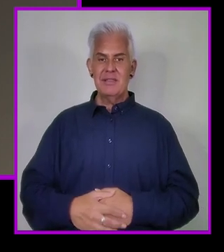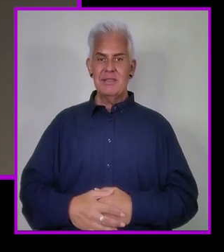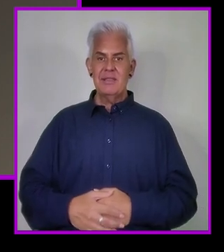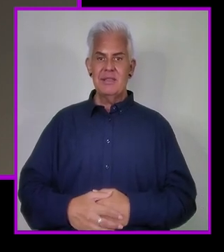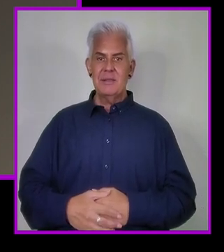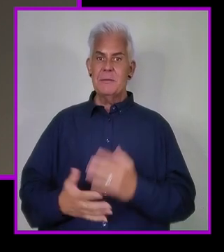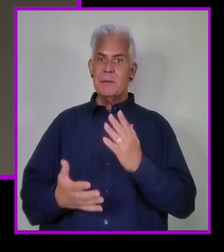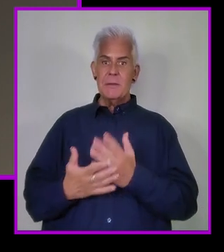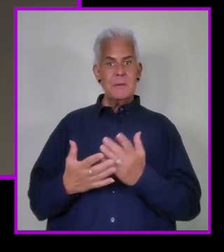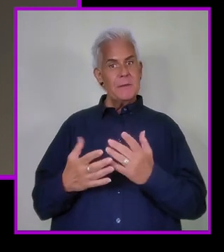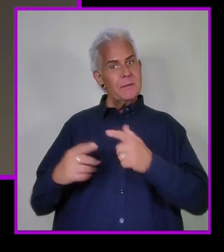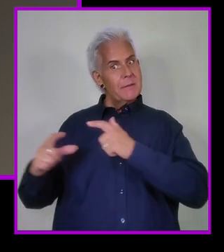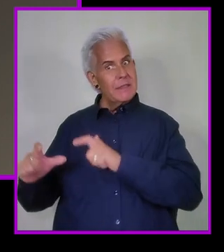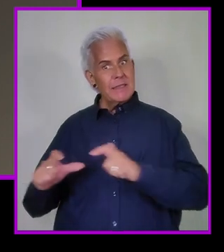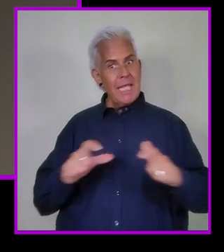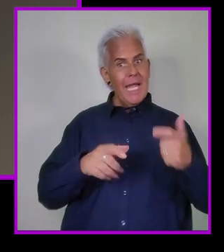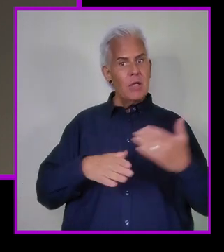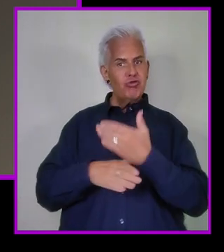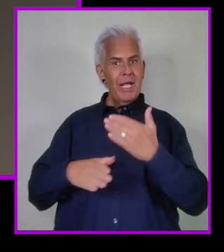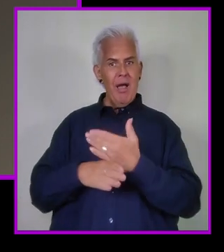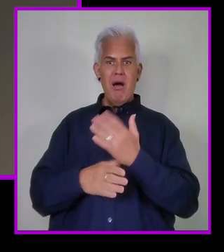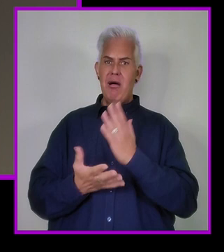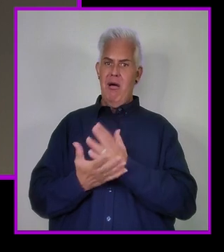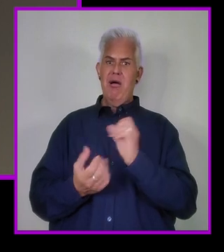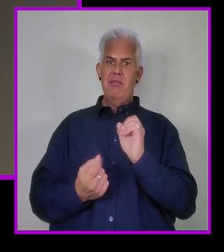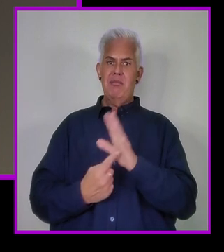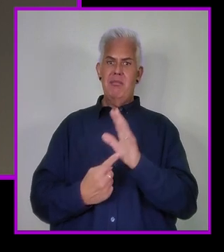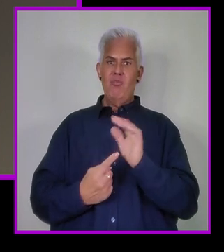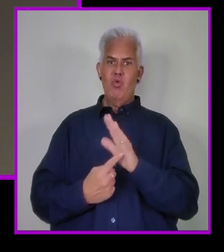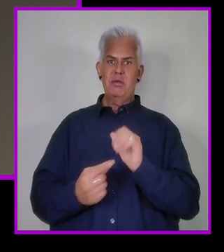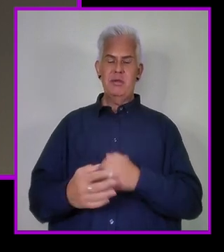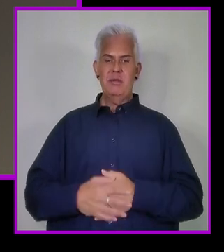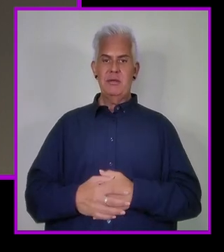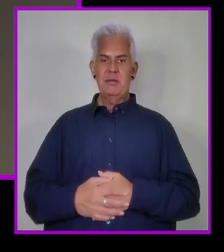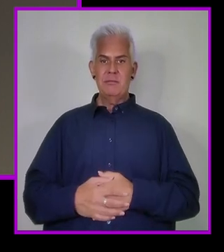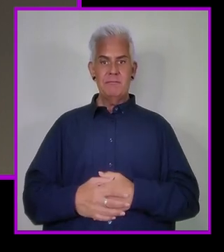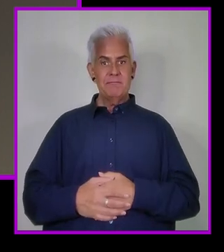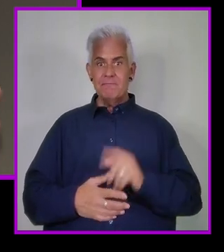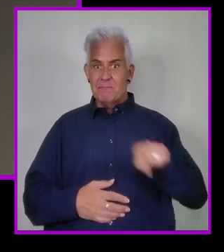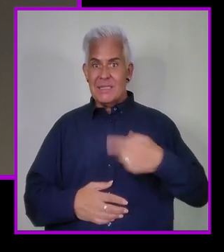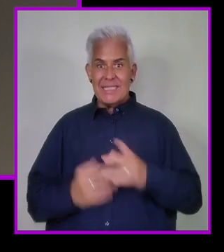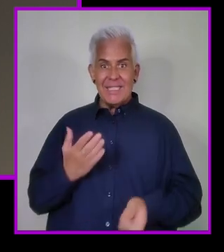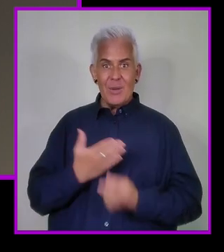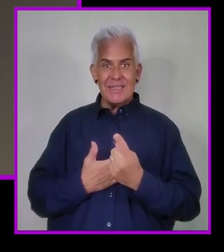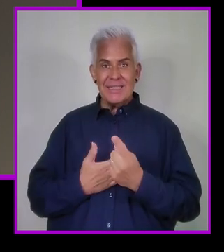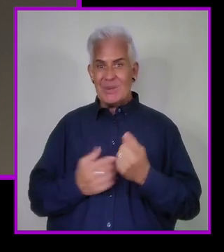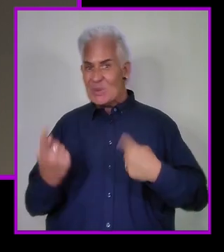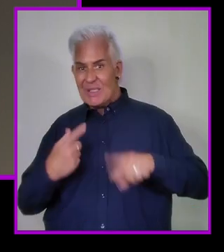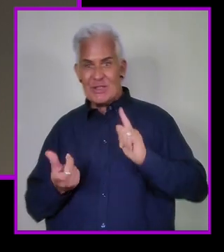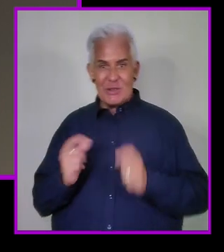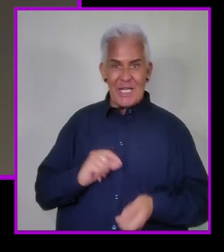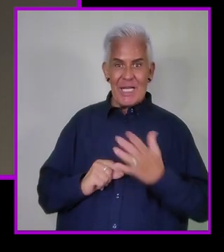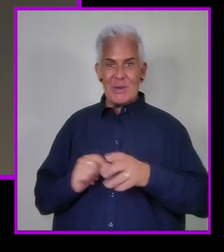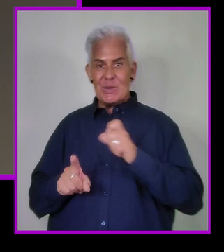But that issue of sustaining careers is really, really important because we all need opportunities and we all change and we all want to